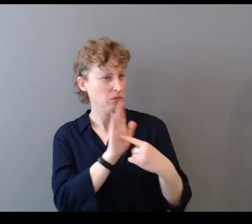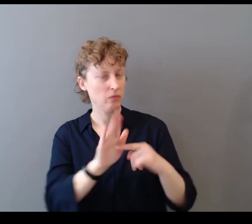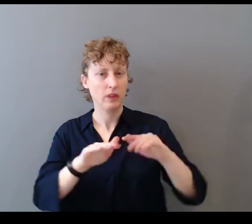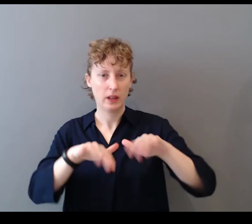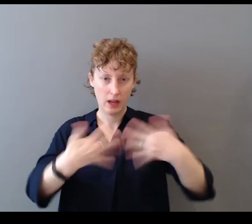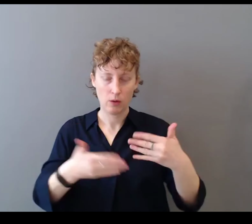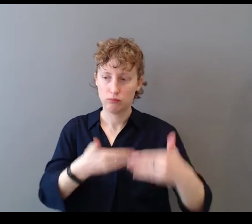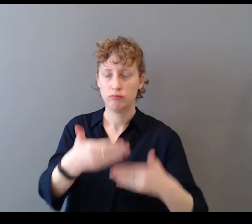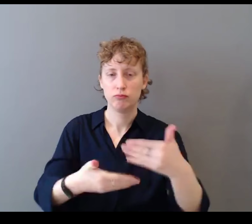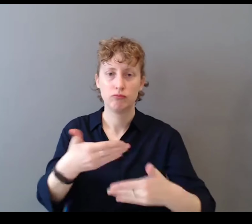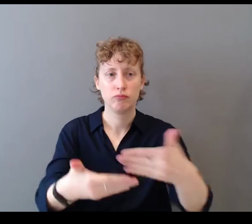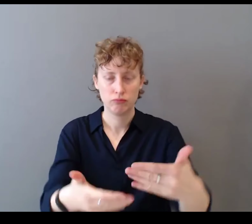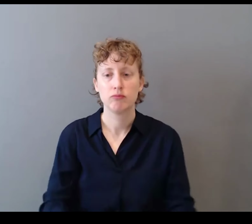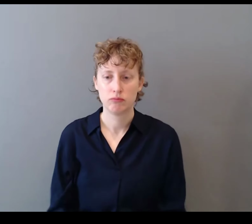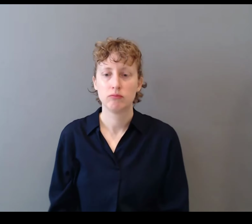works.